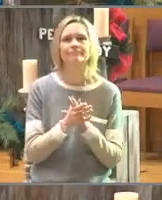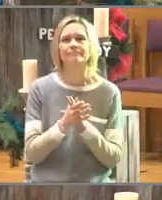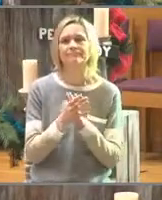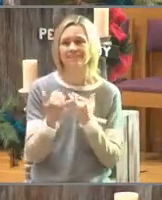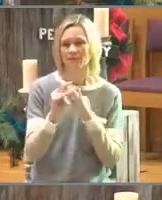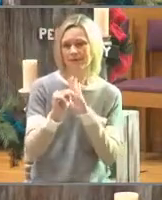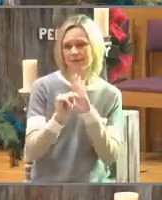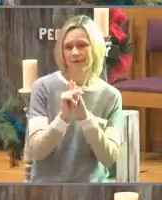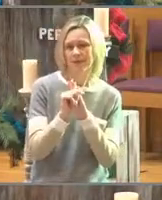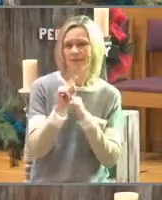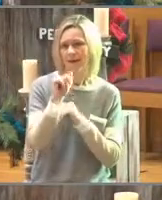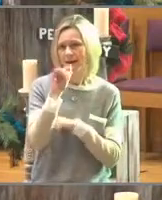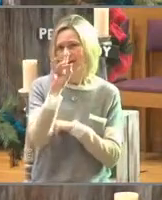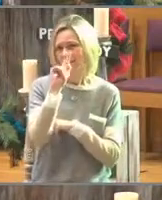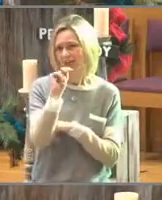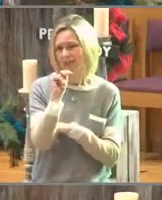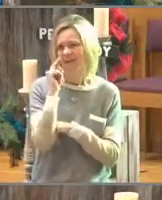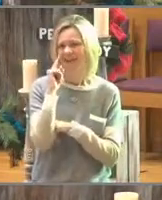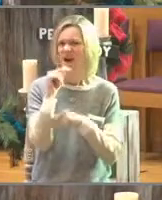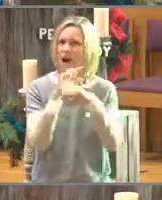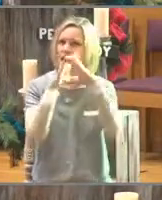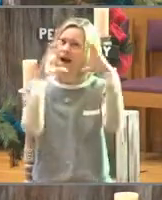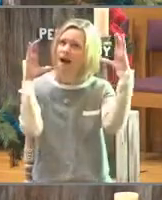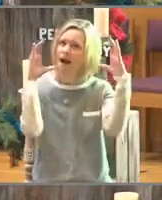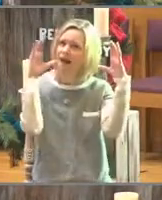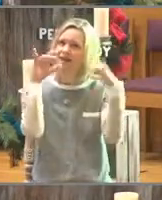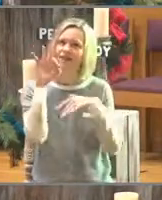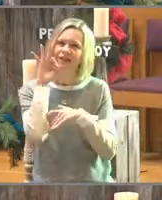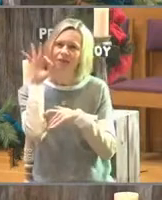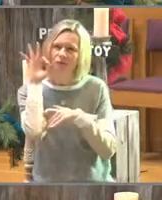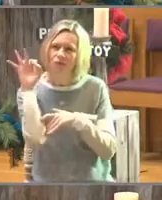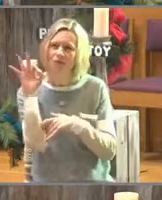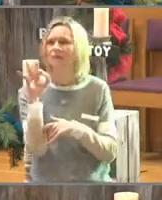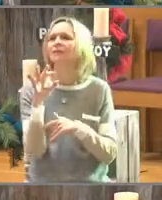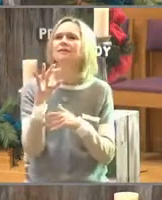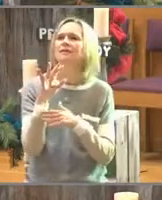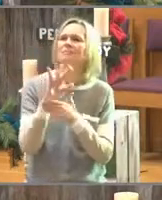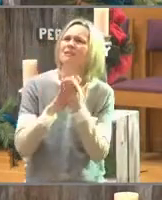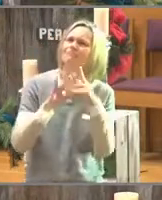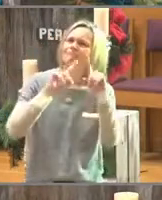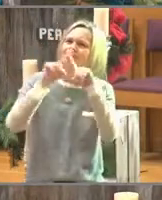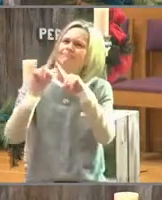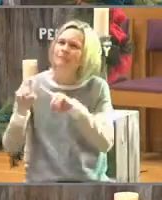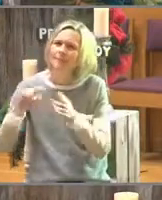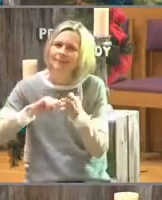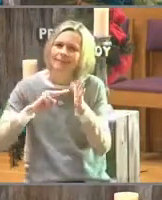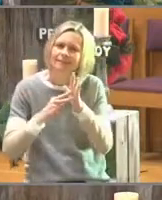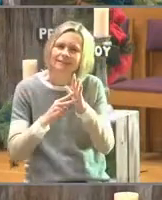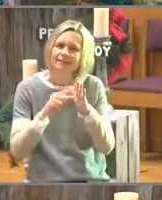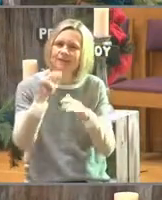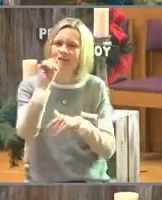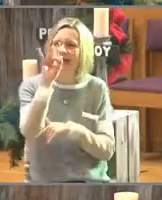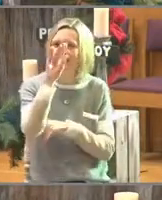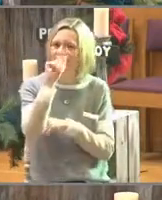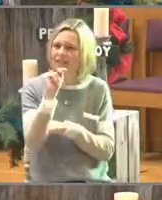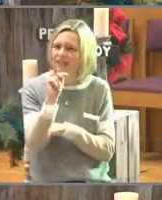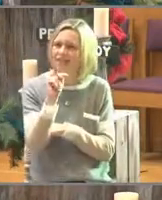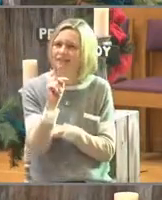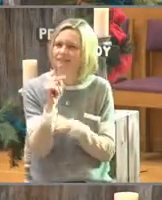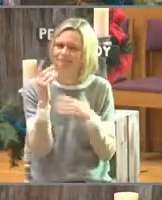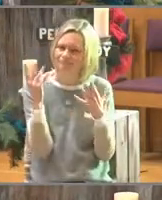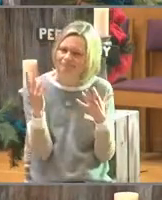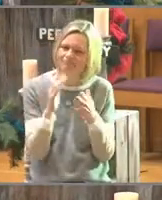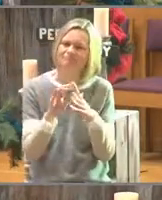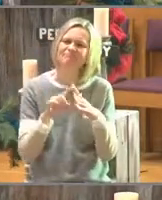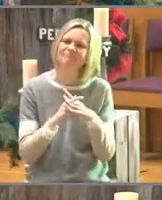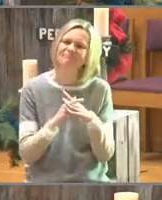Advent, we're going to talk about all the ways we can envision this feather being different things for Advent. Starting with, what do we do when we want to welcome a